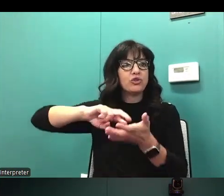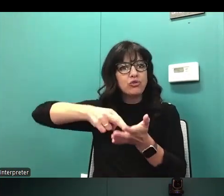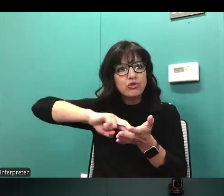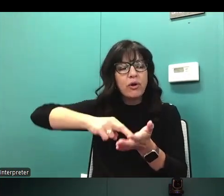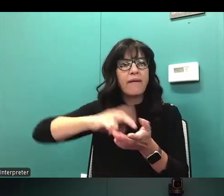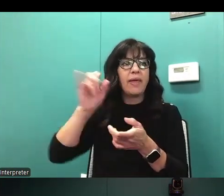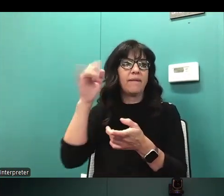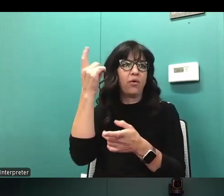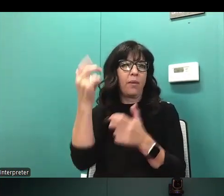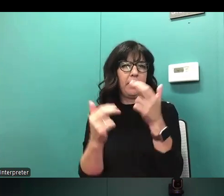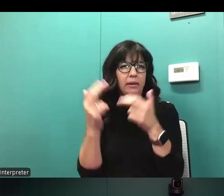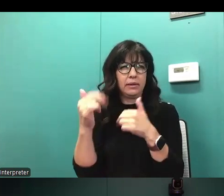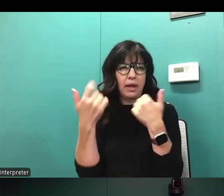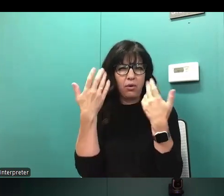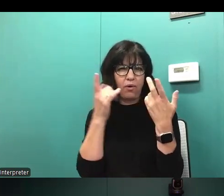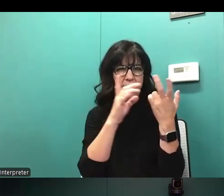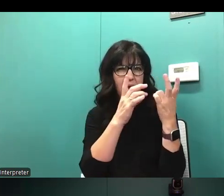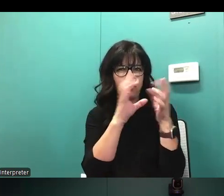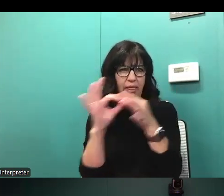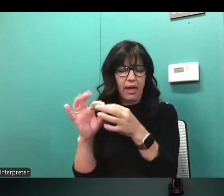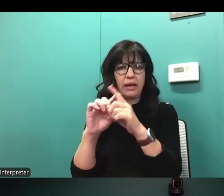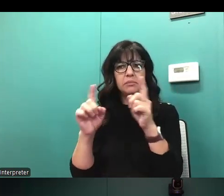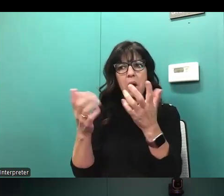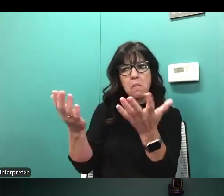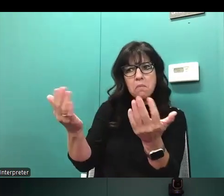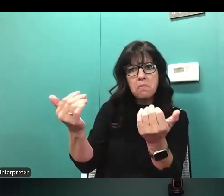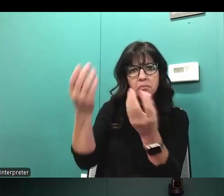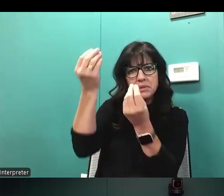I don't know, that really goes along with it, but can you tell me about it?